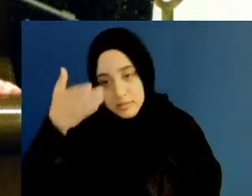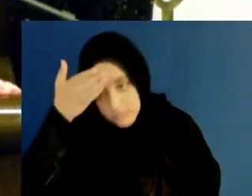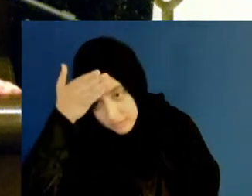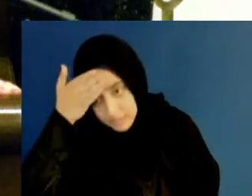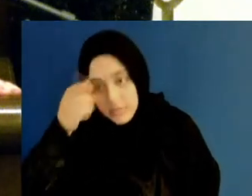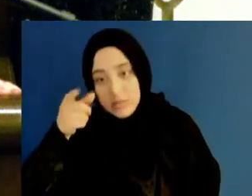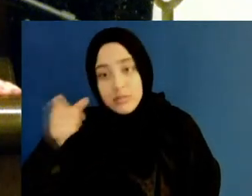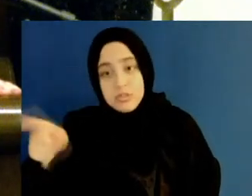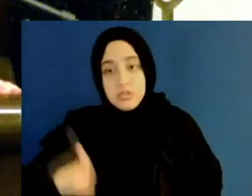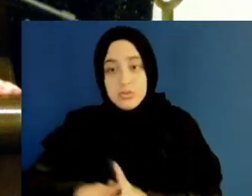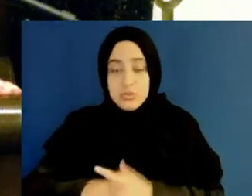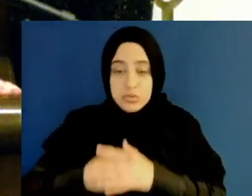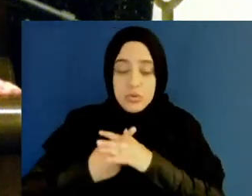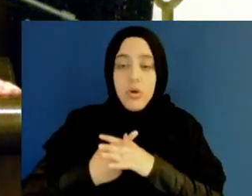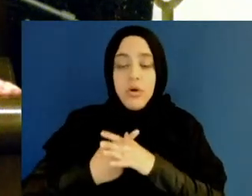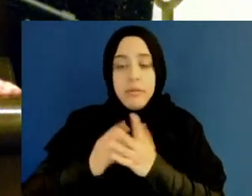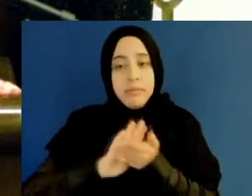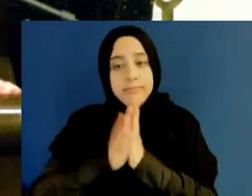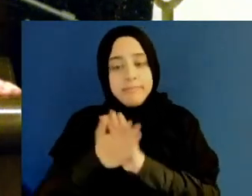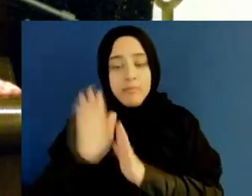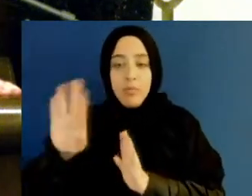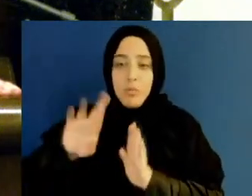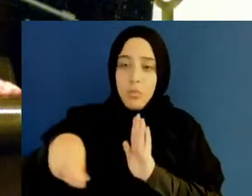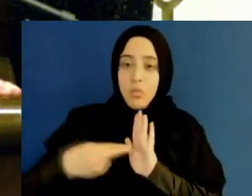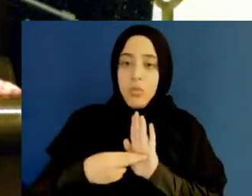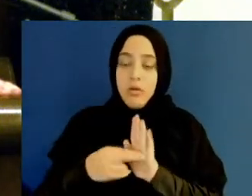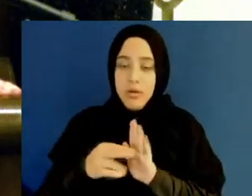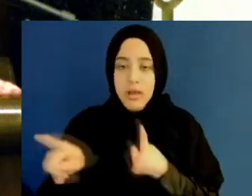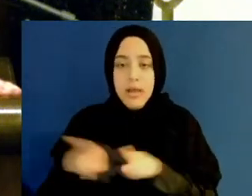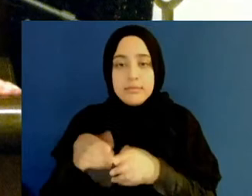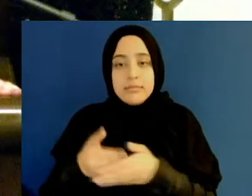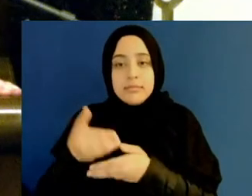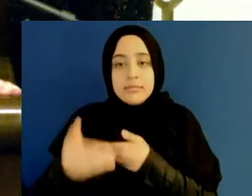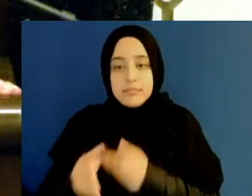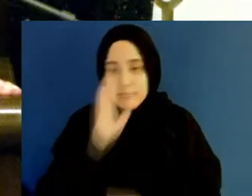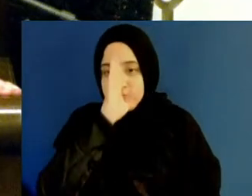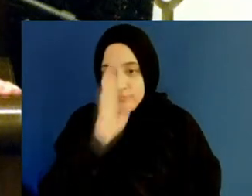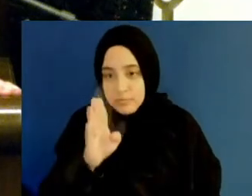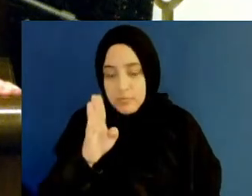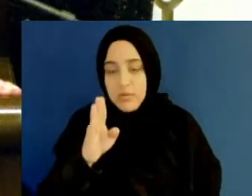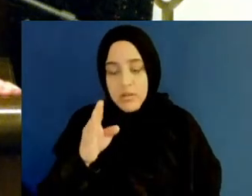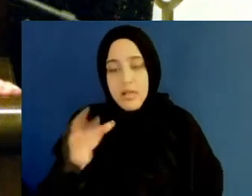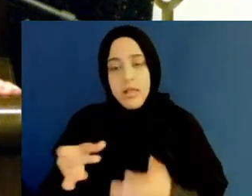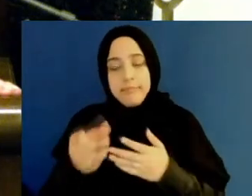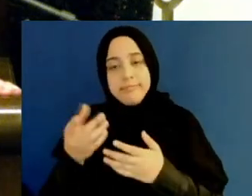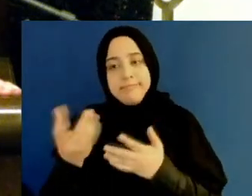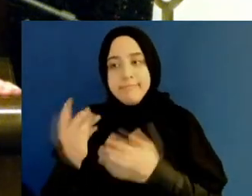Allah subhanahu wa ta'ala on earth was perhaps one of the